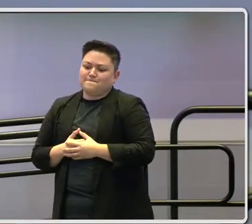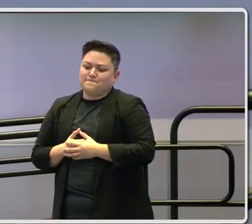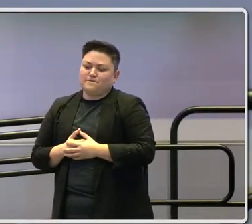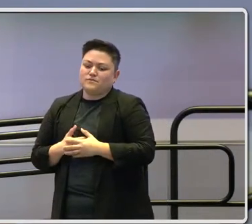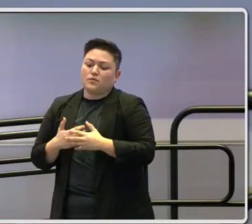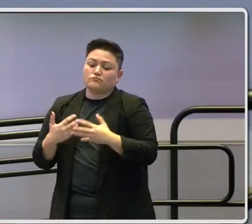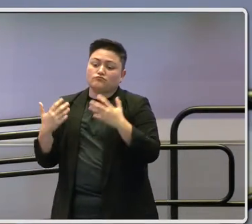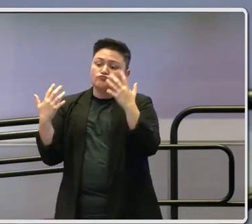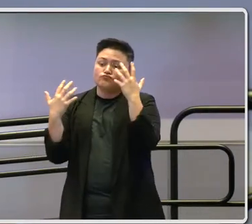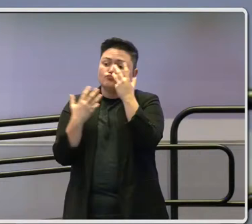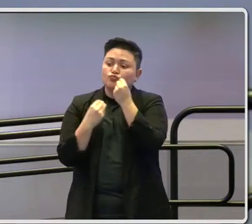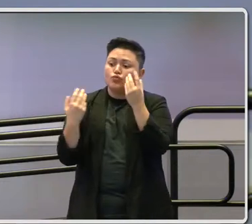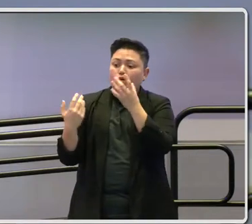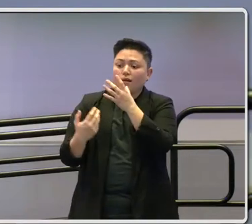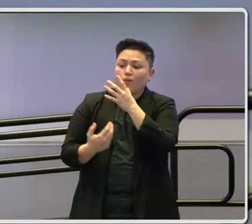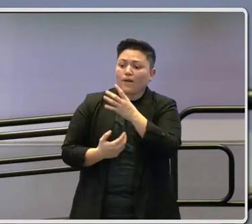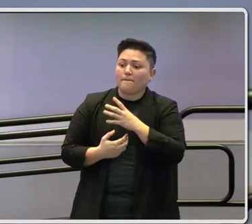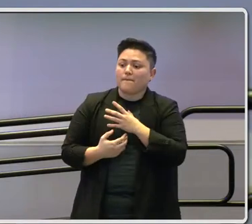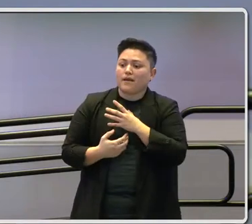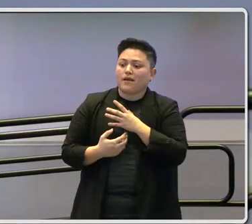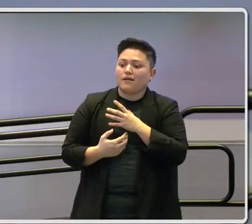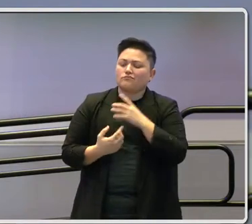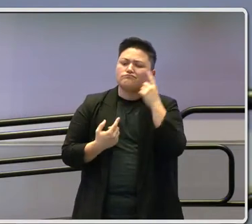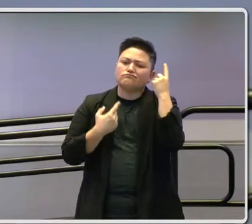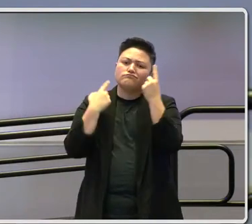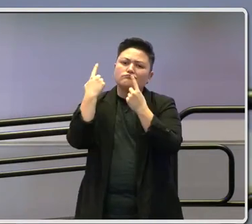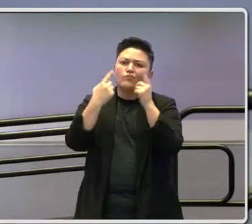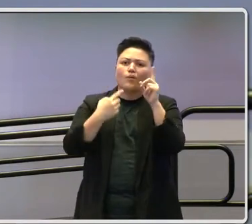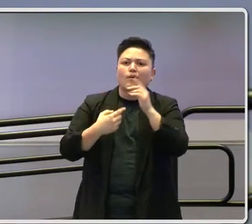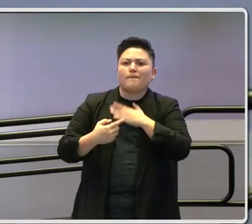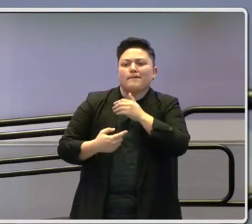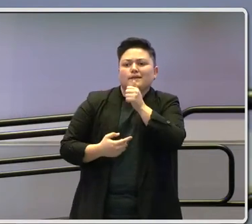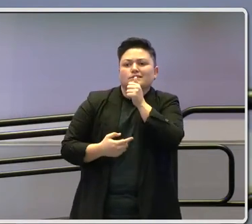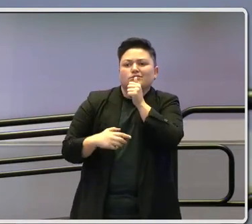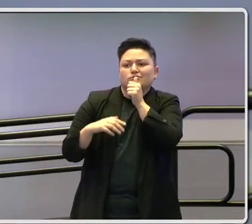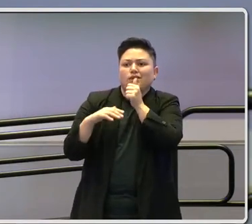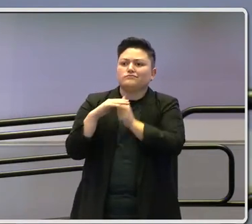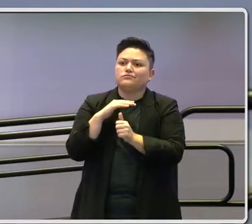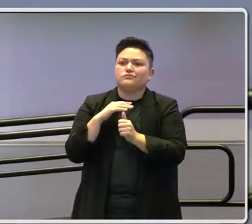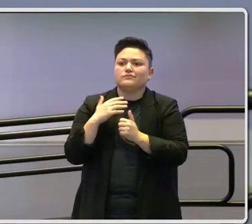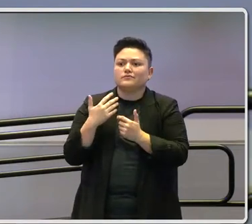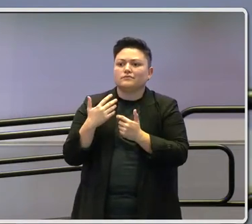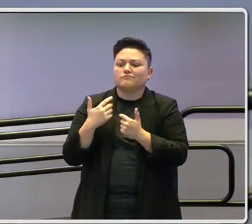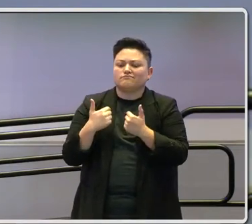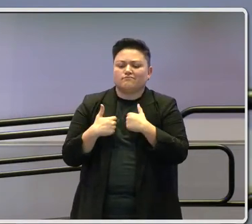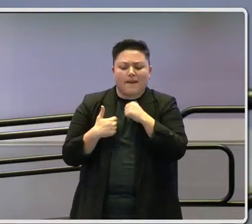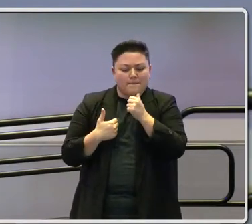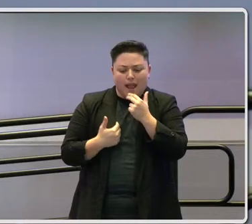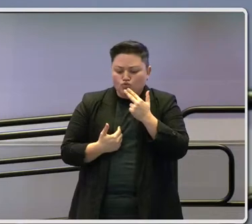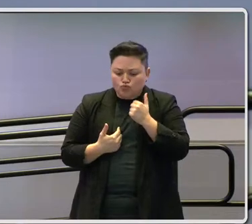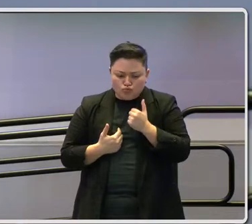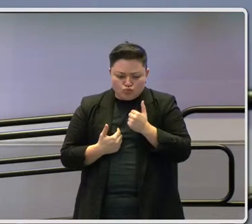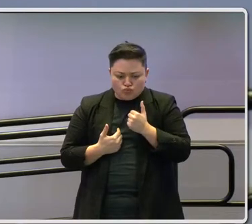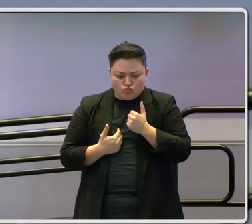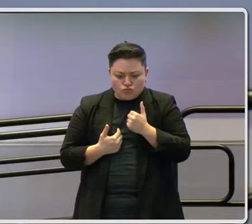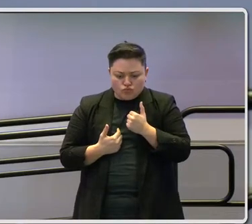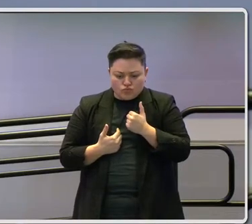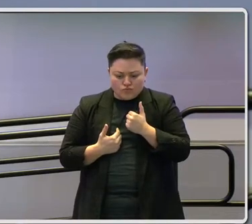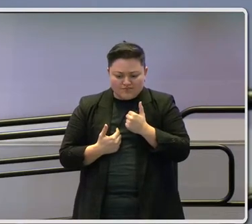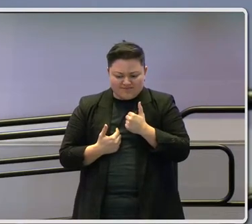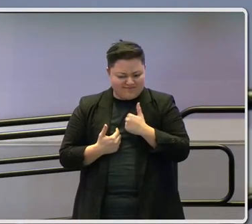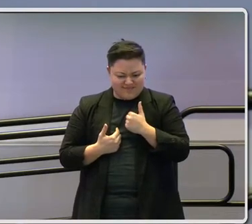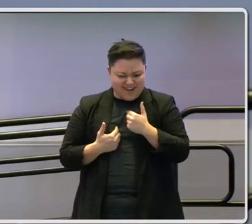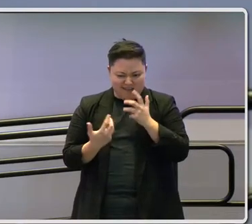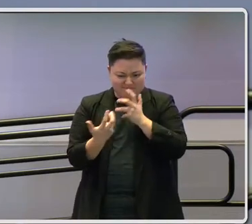Pretty women wonder where my secret lies. I am not cute or built to suit a